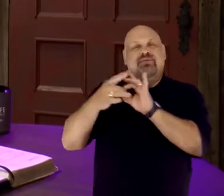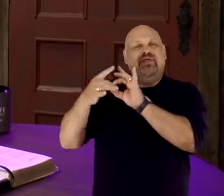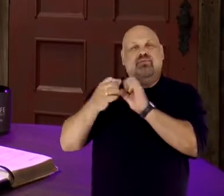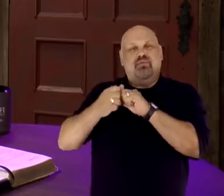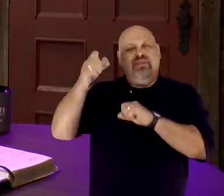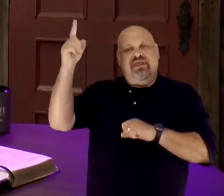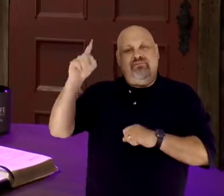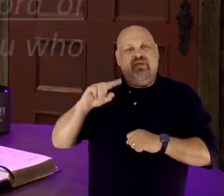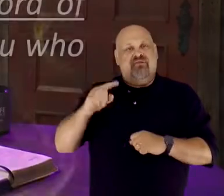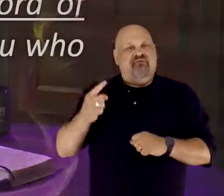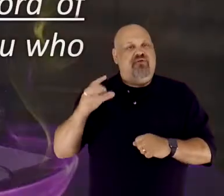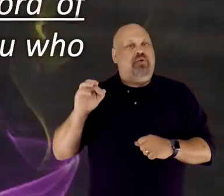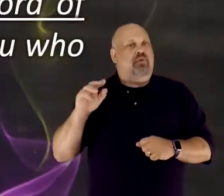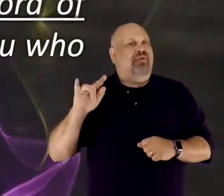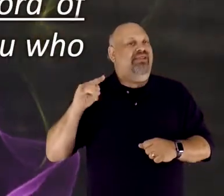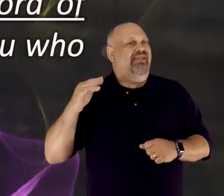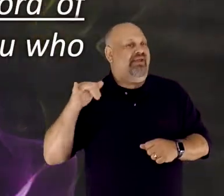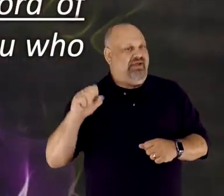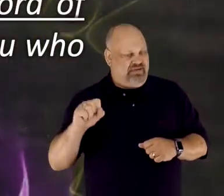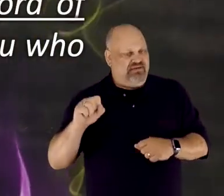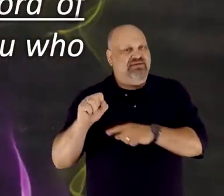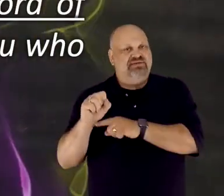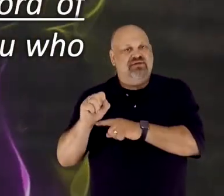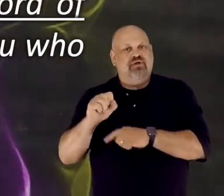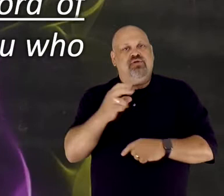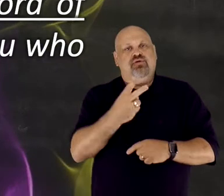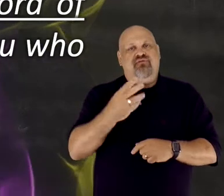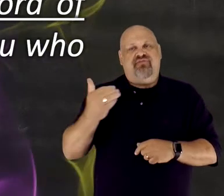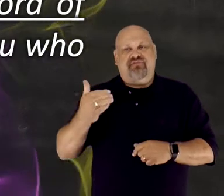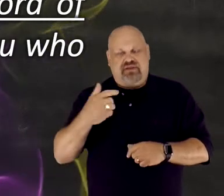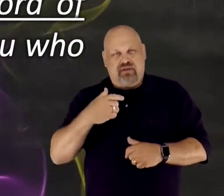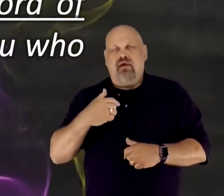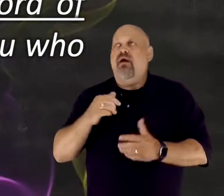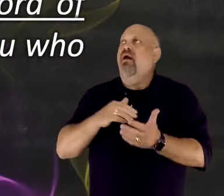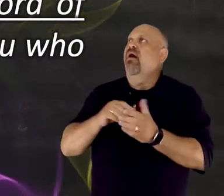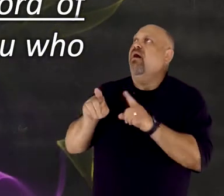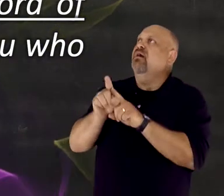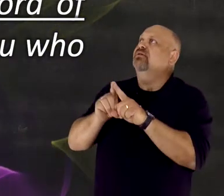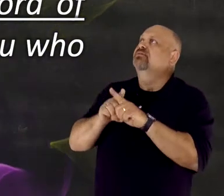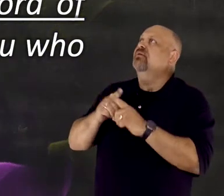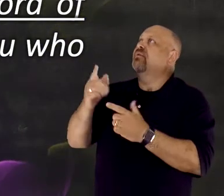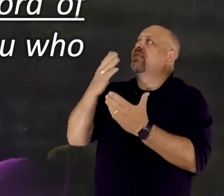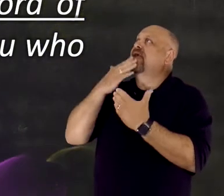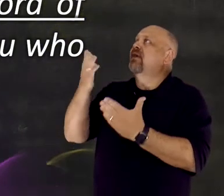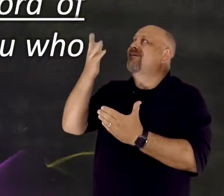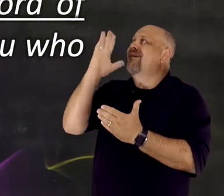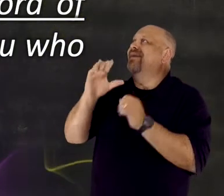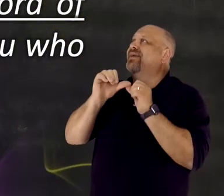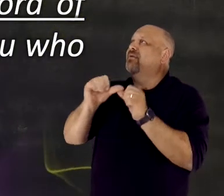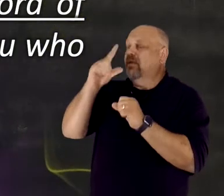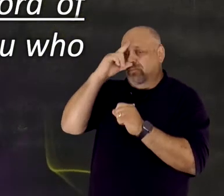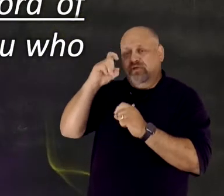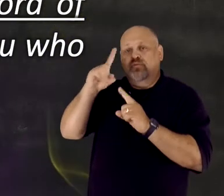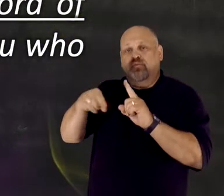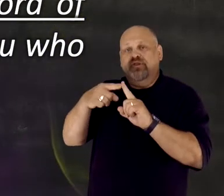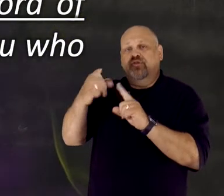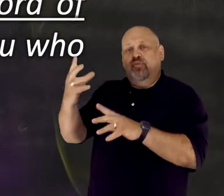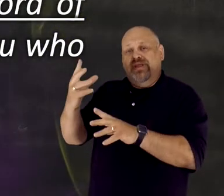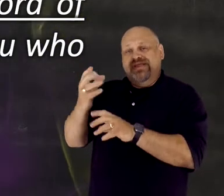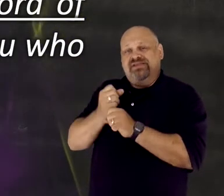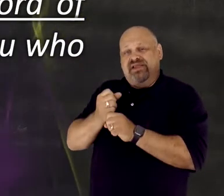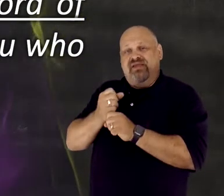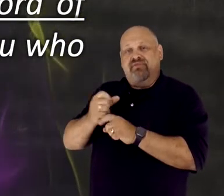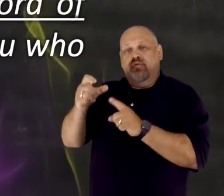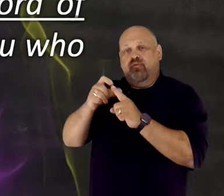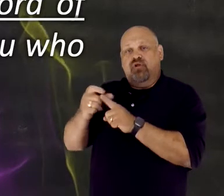Corinthians 2:13, we read, "And we also thank God continually, because when you received the word of God which